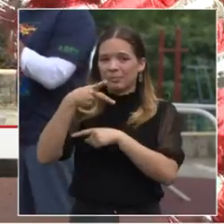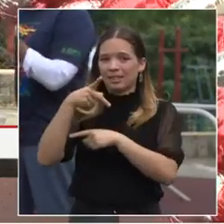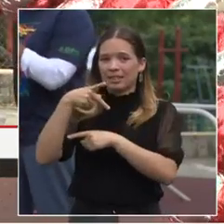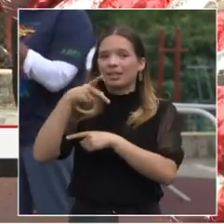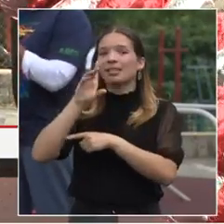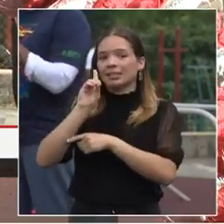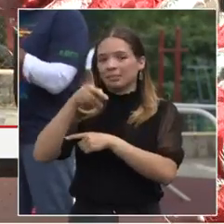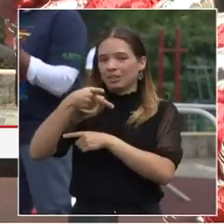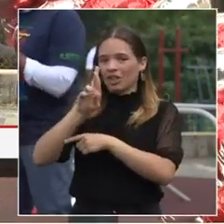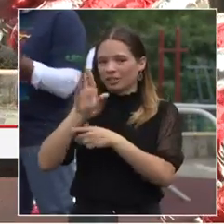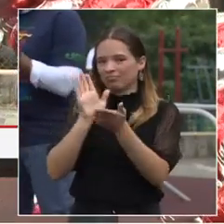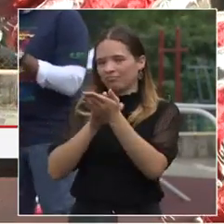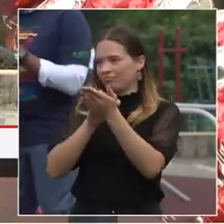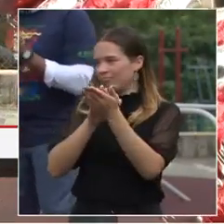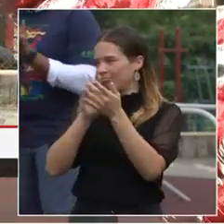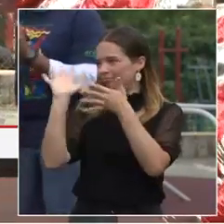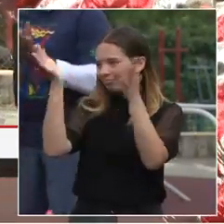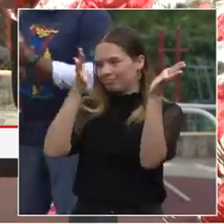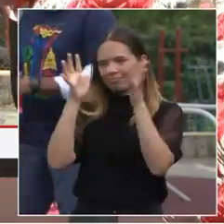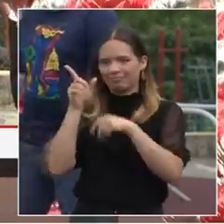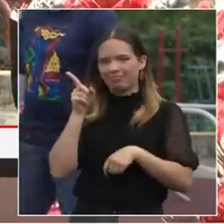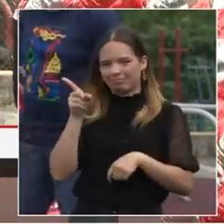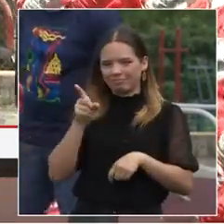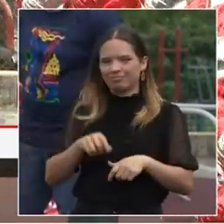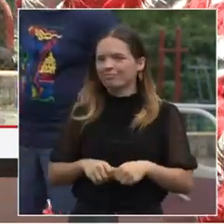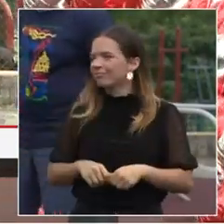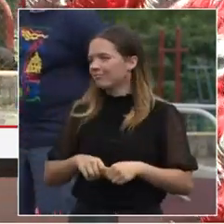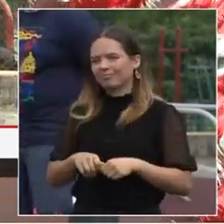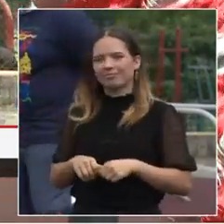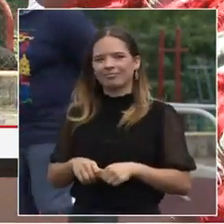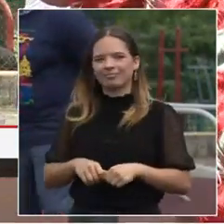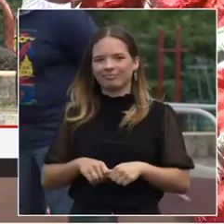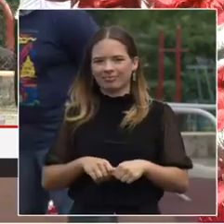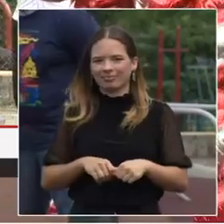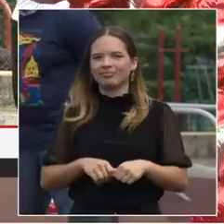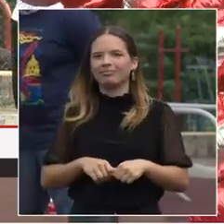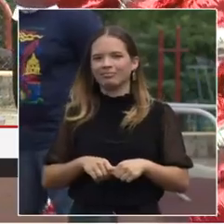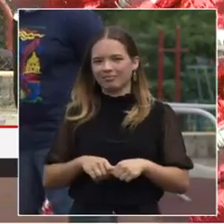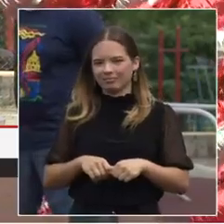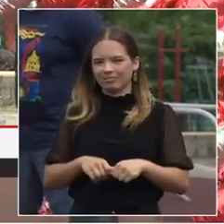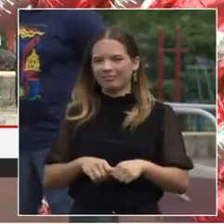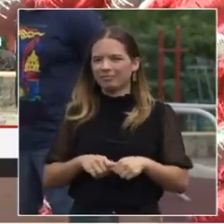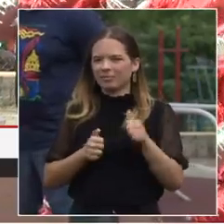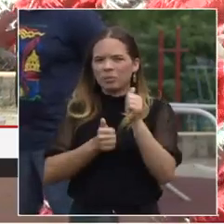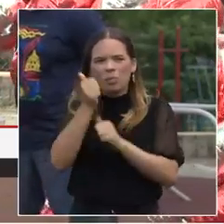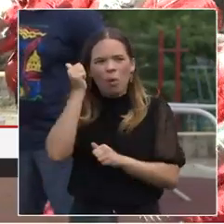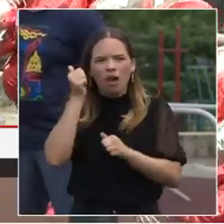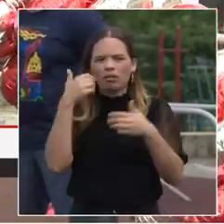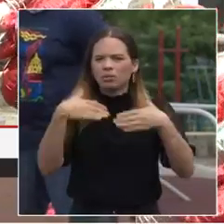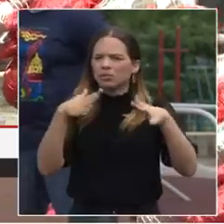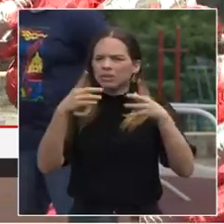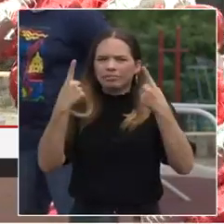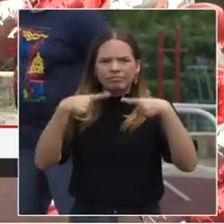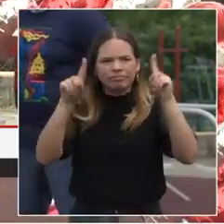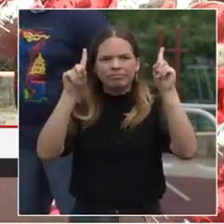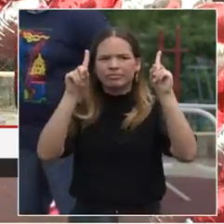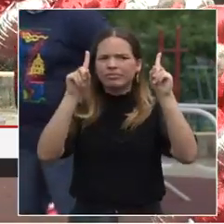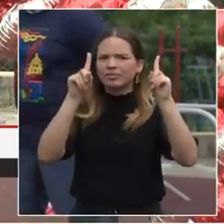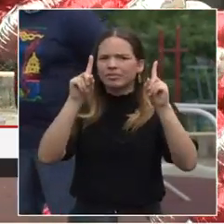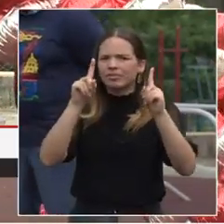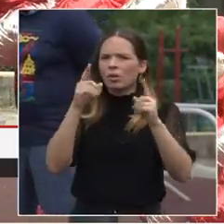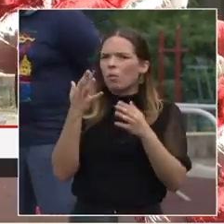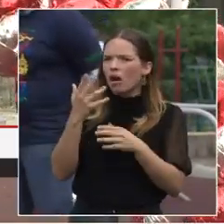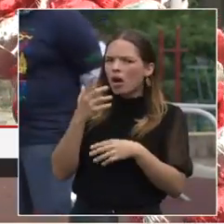they deserve it. I think they had one of the most successful summers, and there's Lewis Davis. I didn't recognize